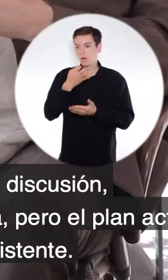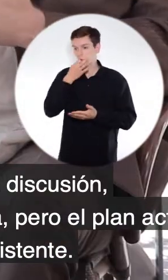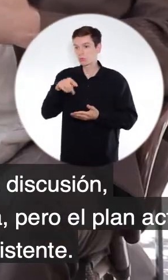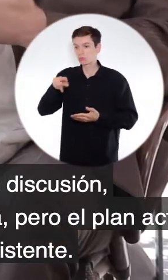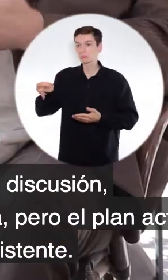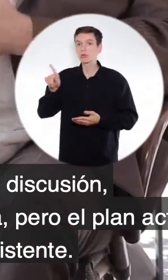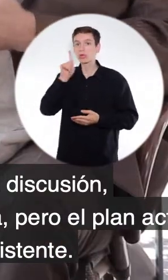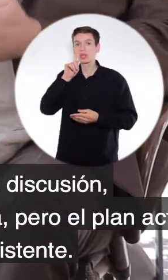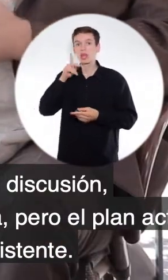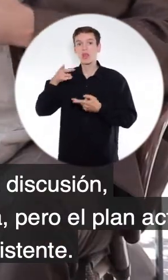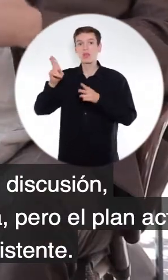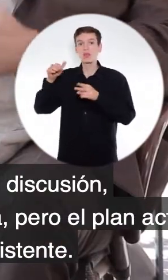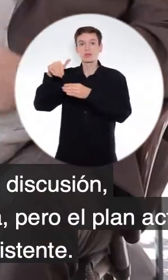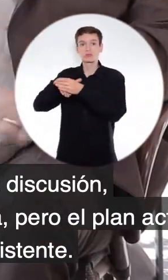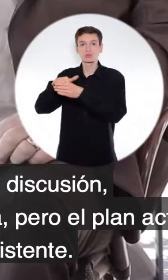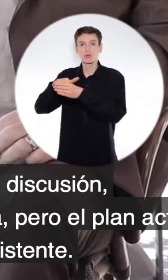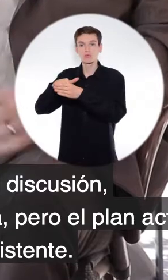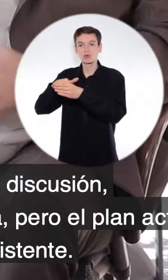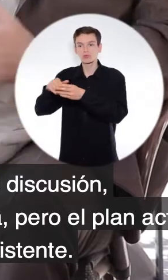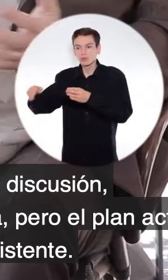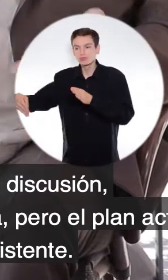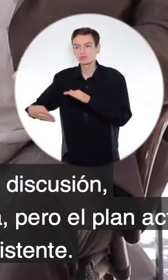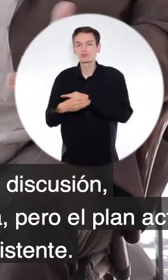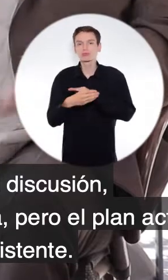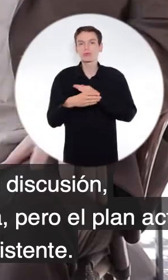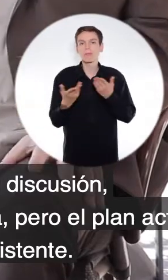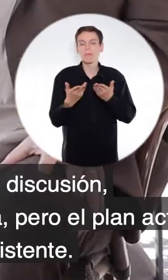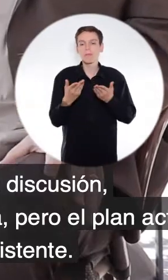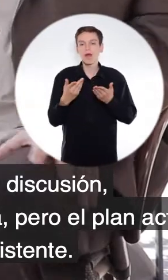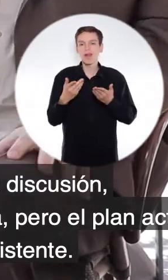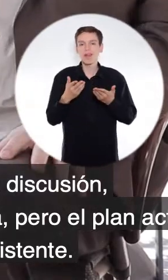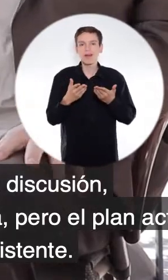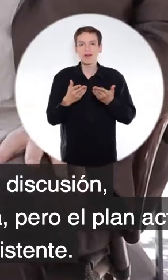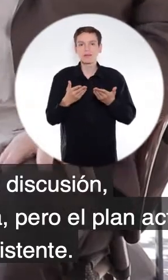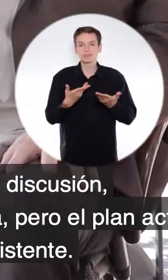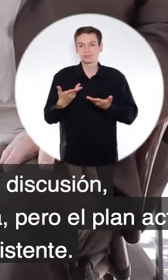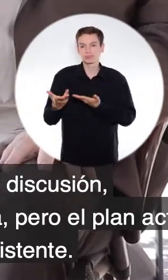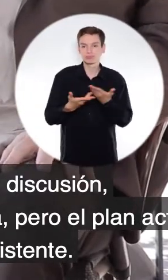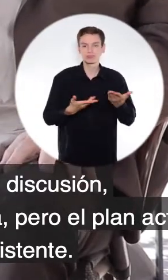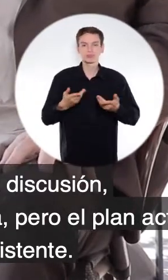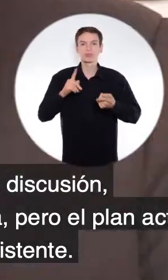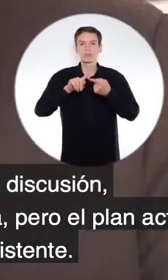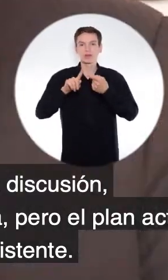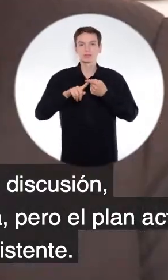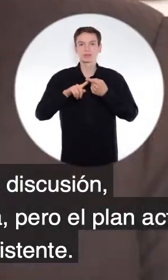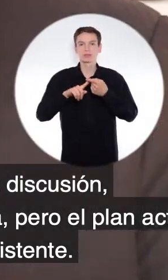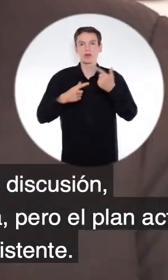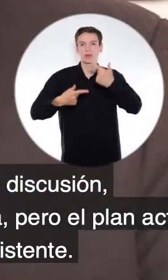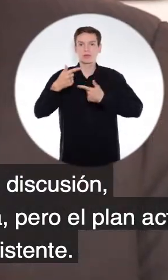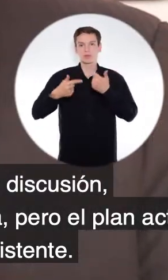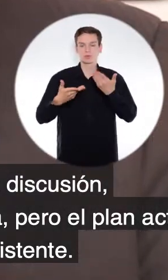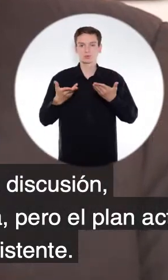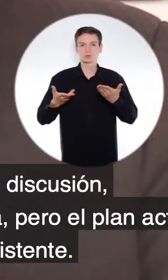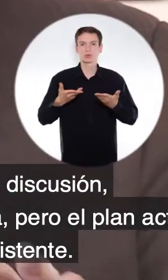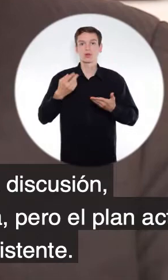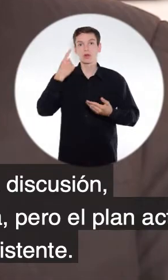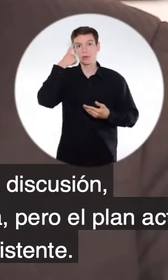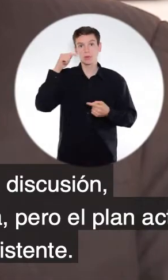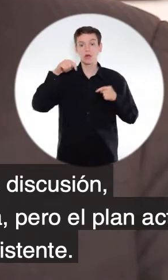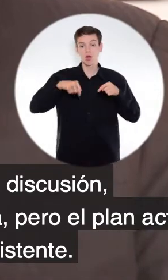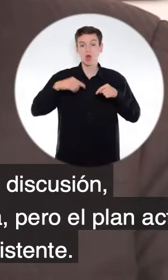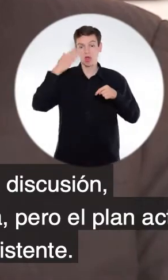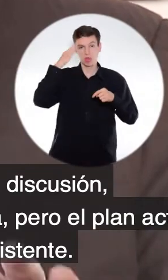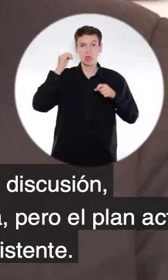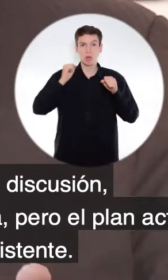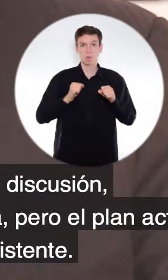members to bring the voice of these communities into the discussions at the very minimum. So, you know, again, this is the trend. I see that the